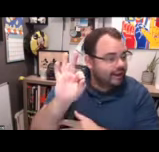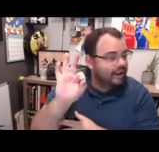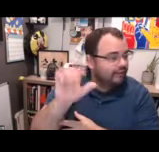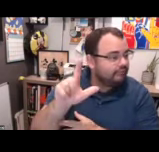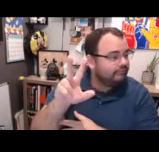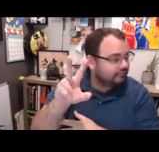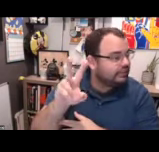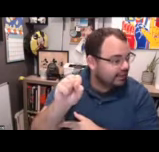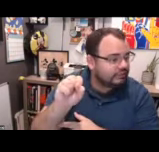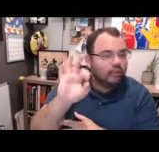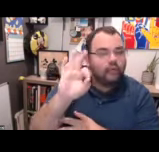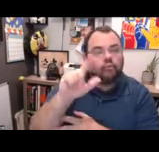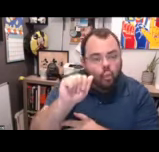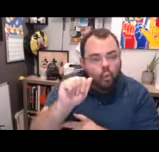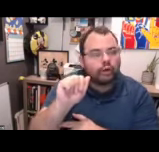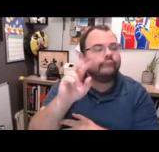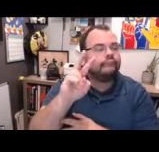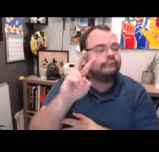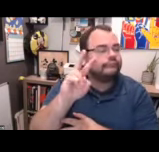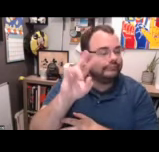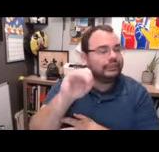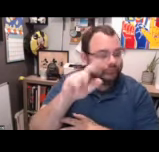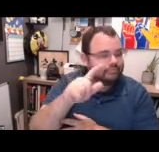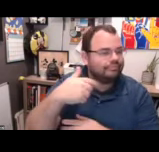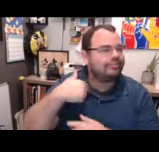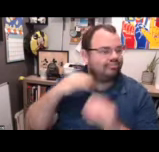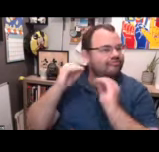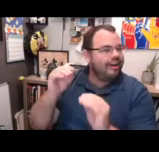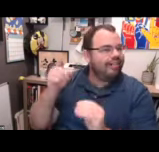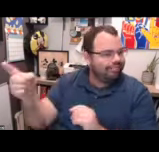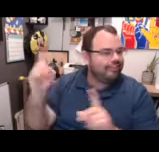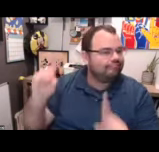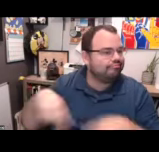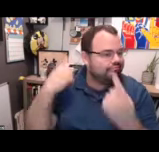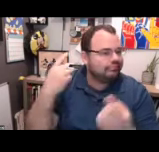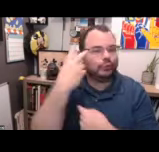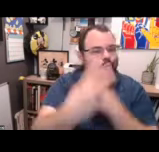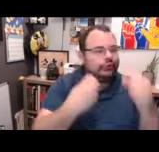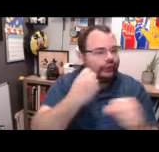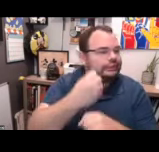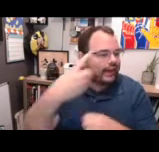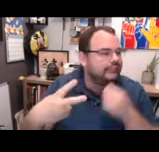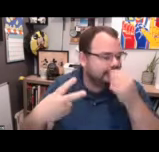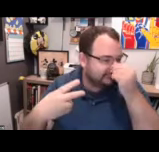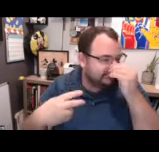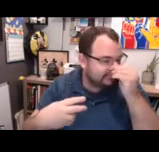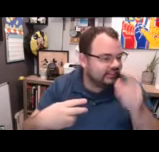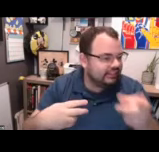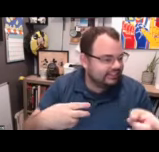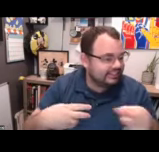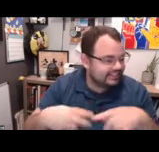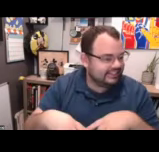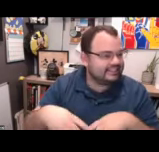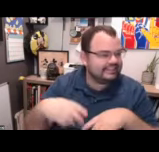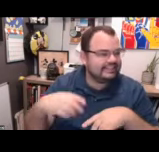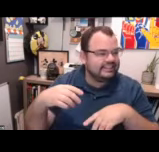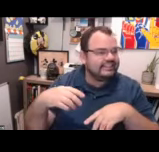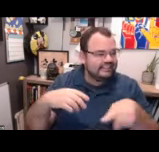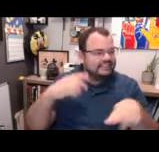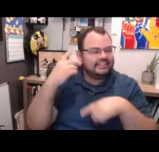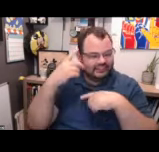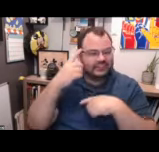FLVS? The school online, FLVS, Florida Virtual School. Okay, so I've been teaching there for 2 years